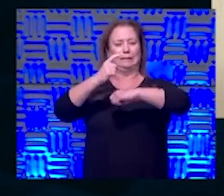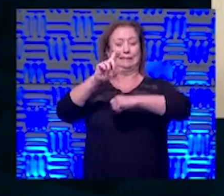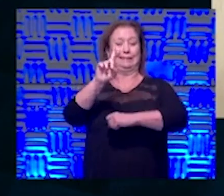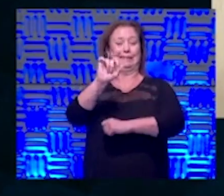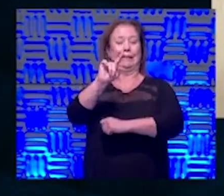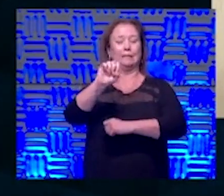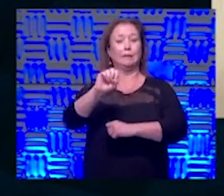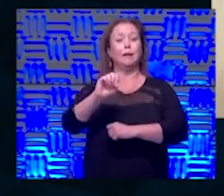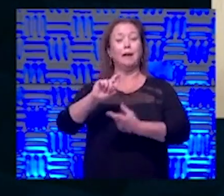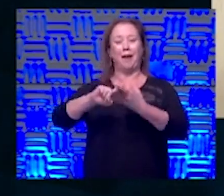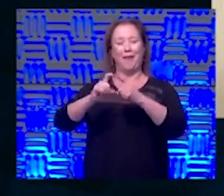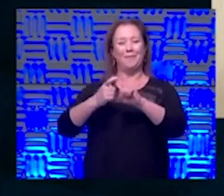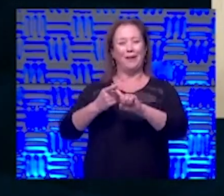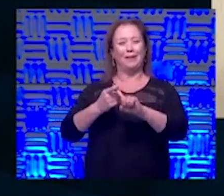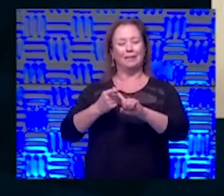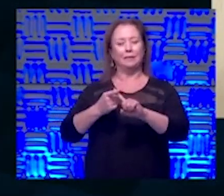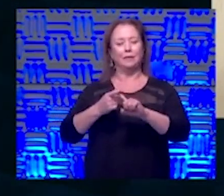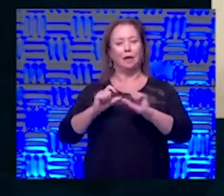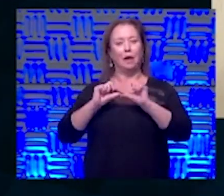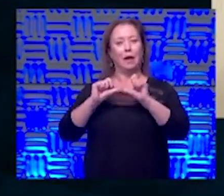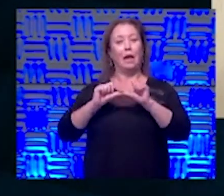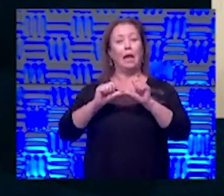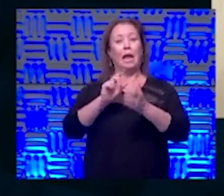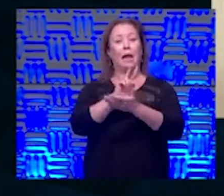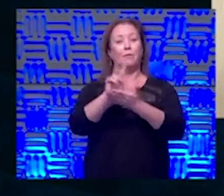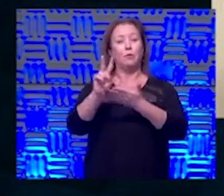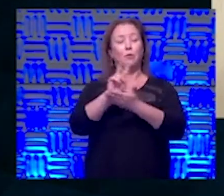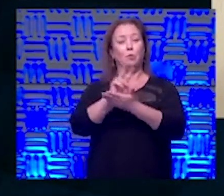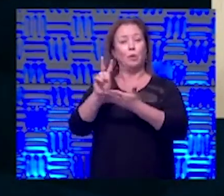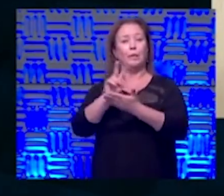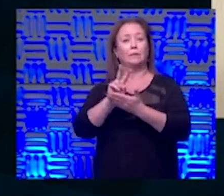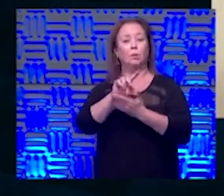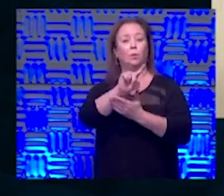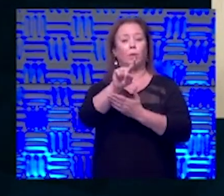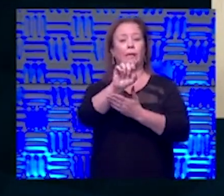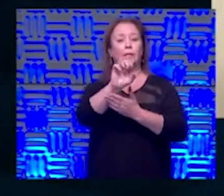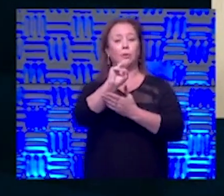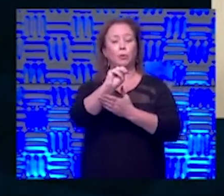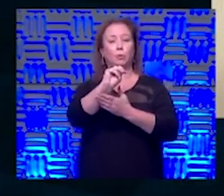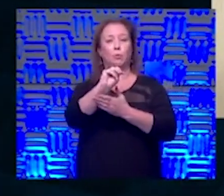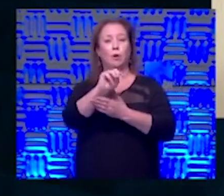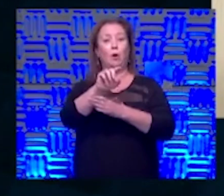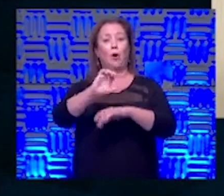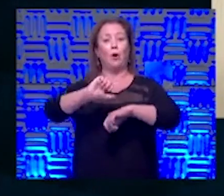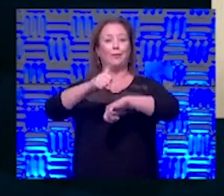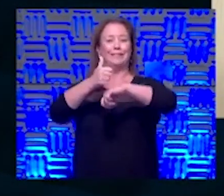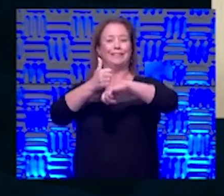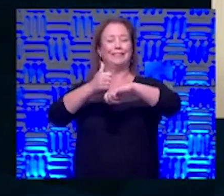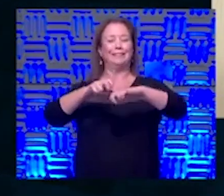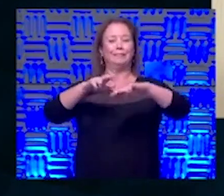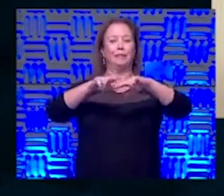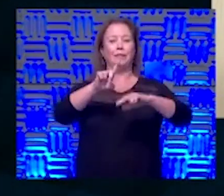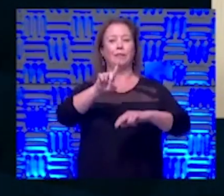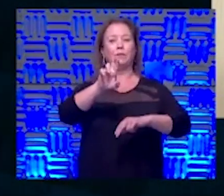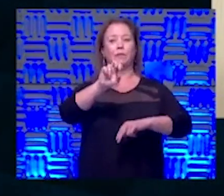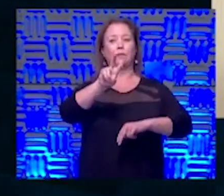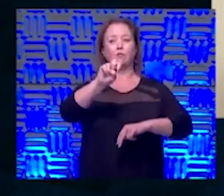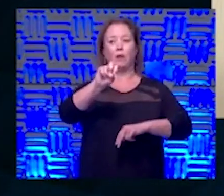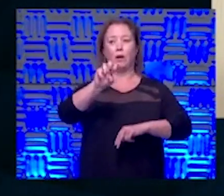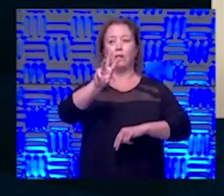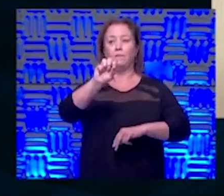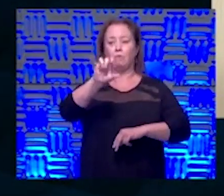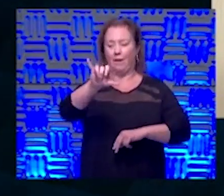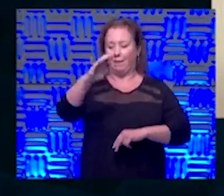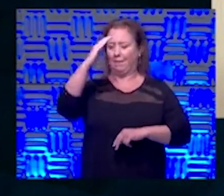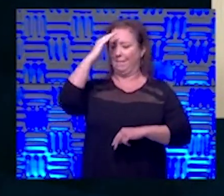we've made these ongoing. Every 2 weeks we get together via Zoom or in the driveway and have these connections, but being mindful about it